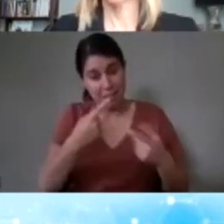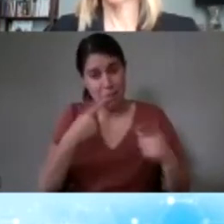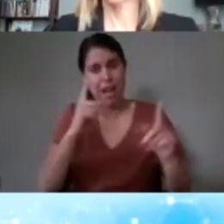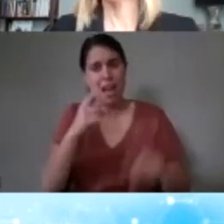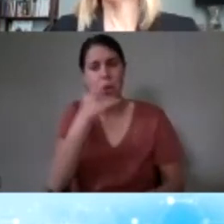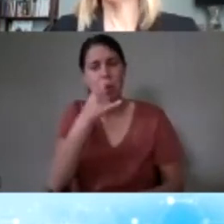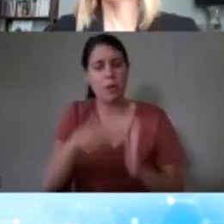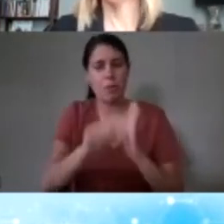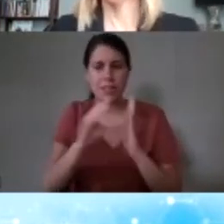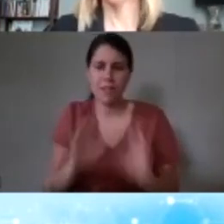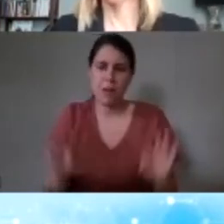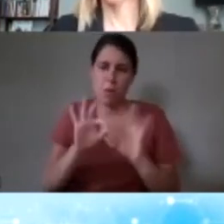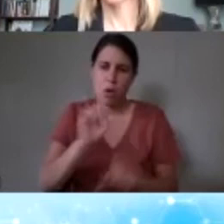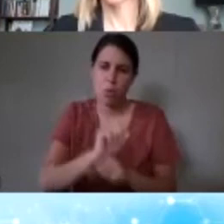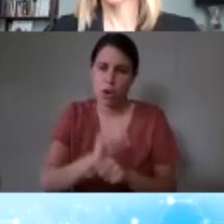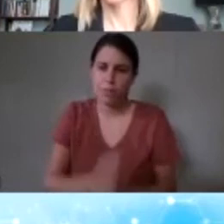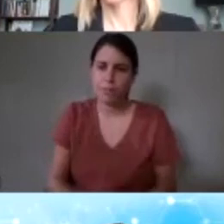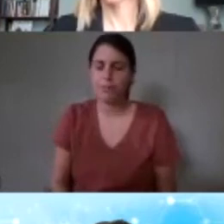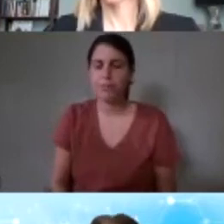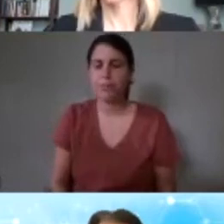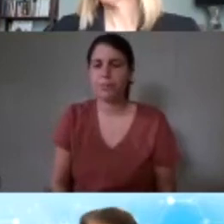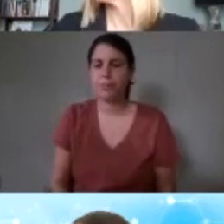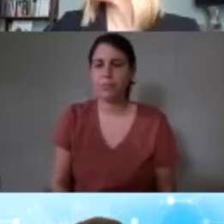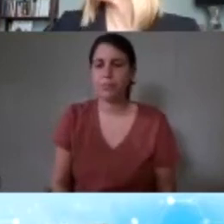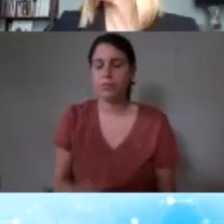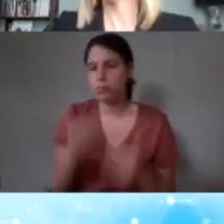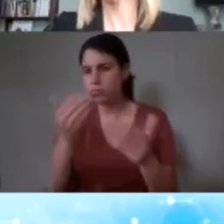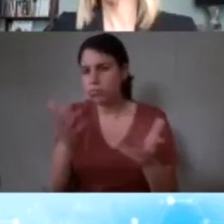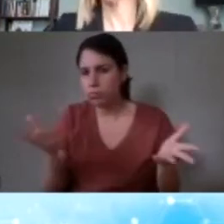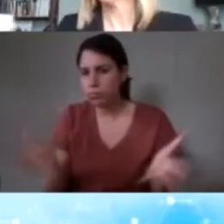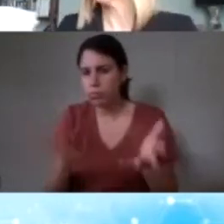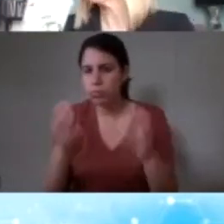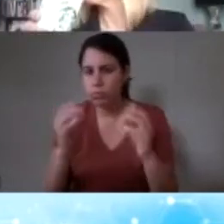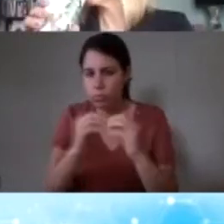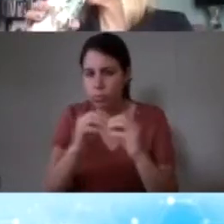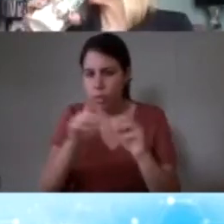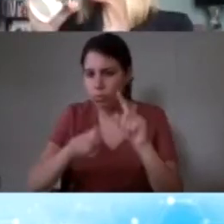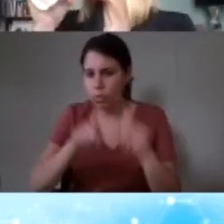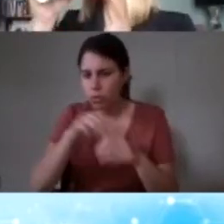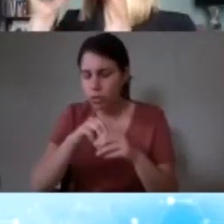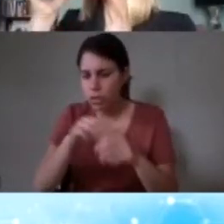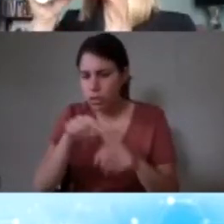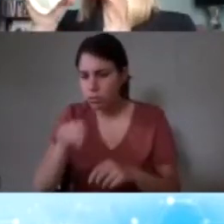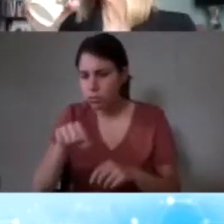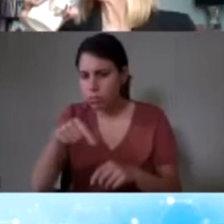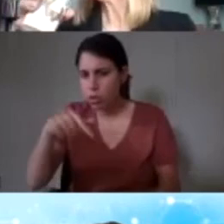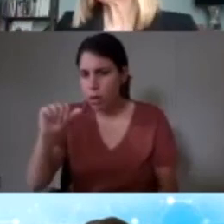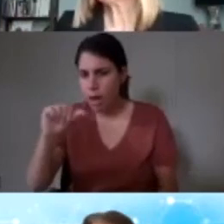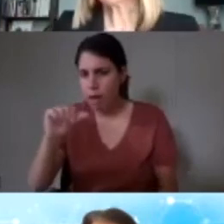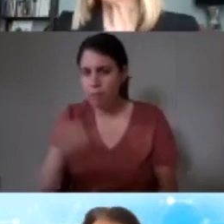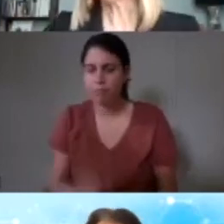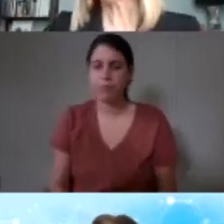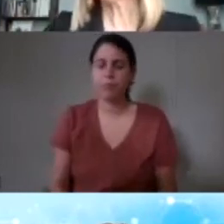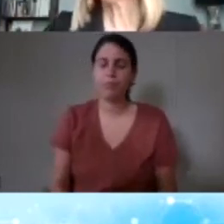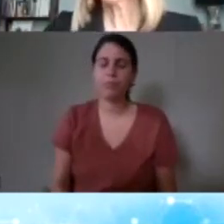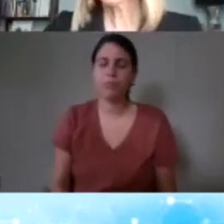impressive. Mm-hmm. One question, and I encourage people to put more into the box. We'll do the Q&A box the